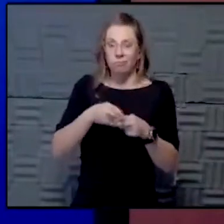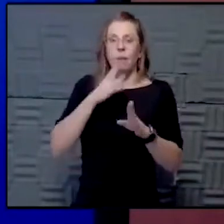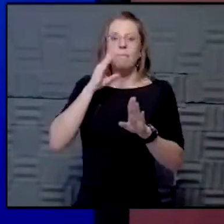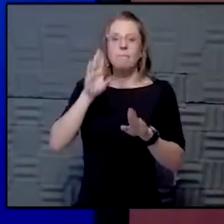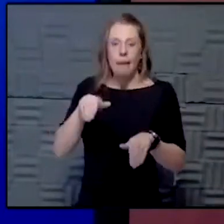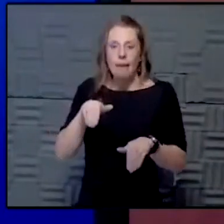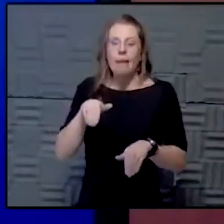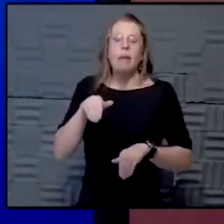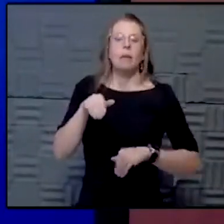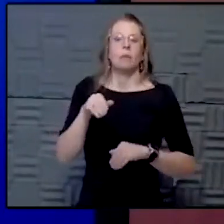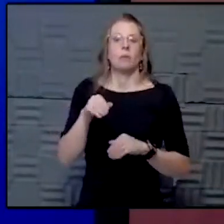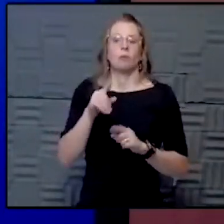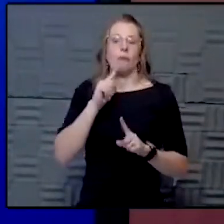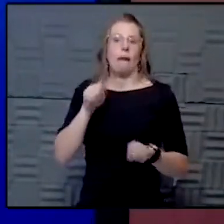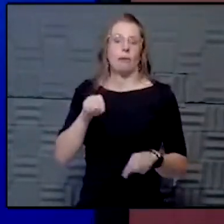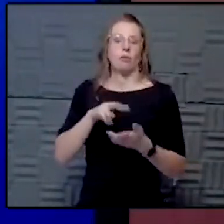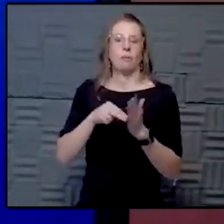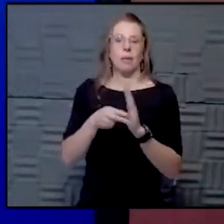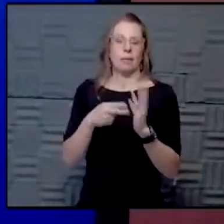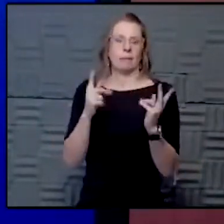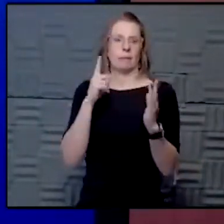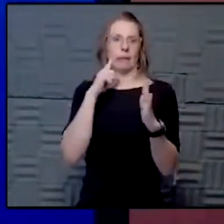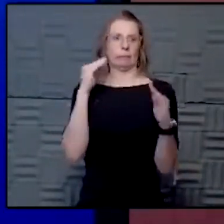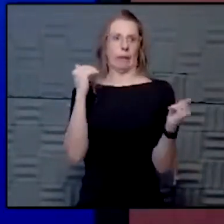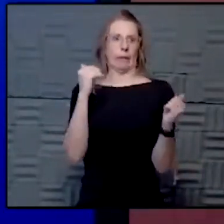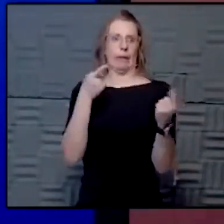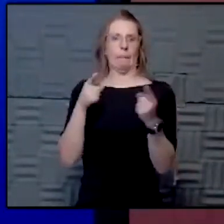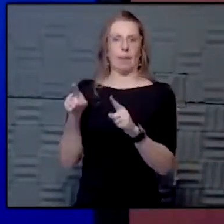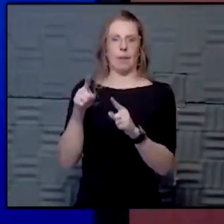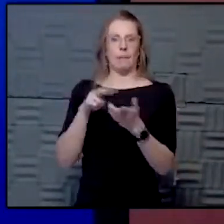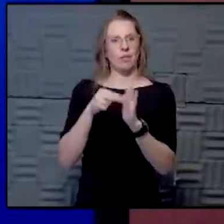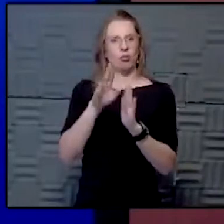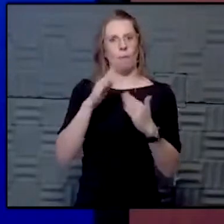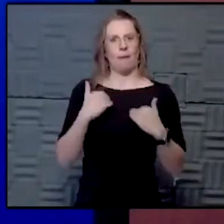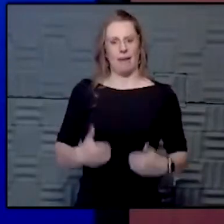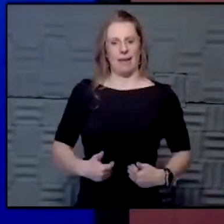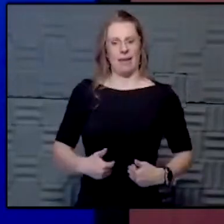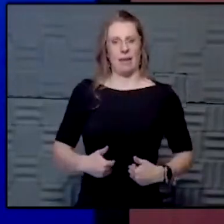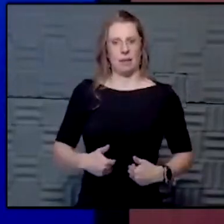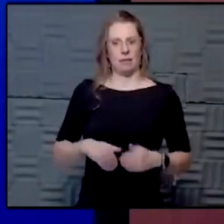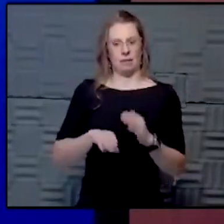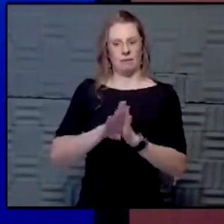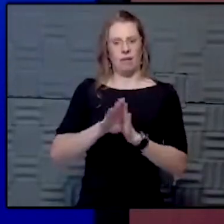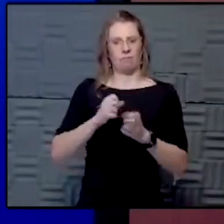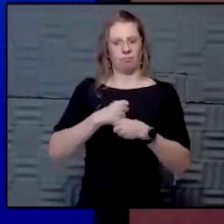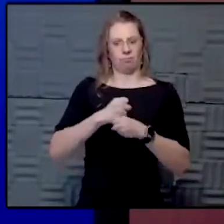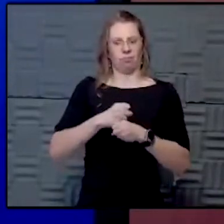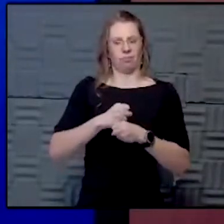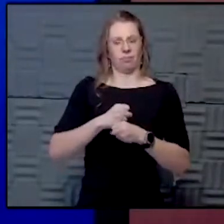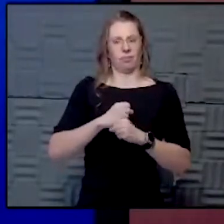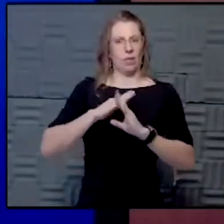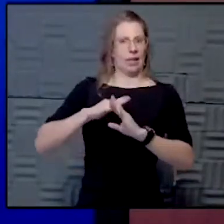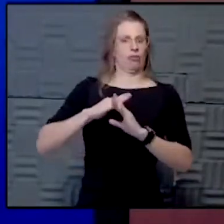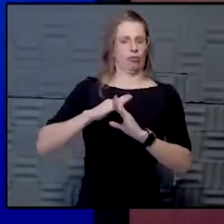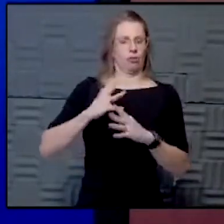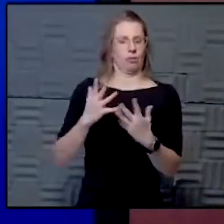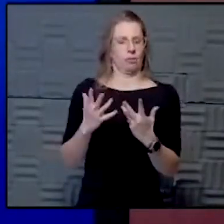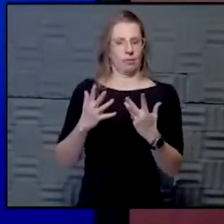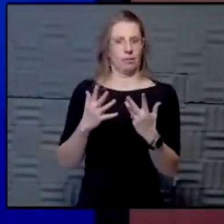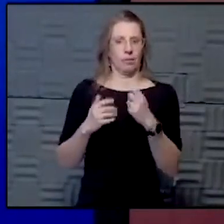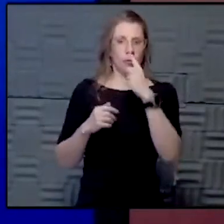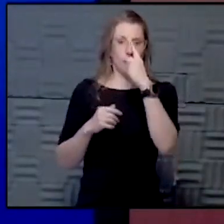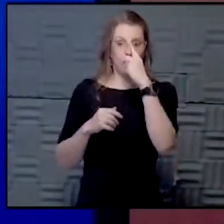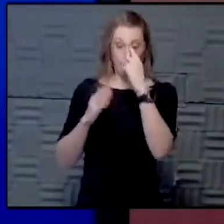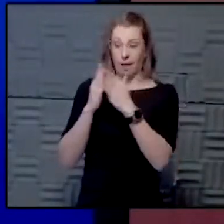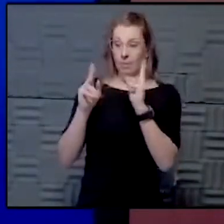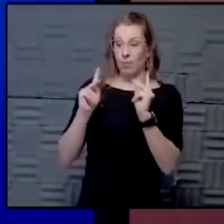expected side effects. It sort of means that you're seeing the reaction in your body that we want to the vaccine. And so, yes, some people have more